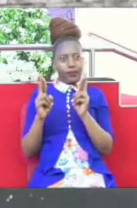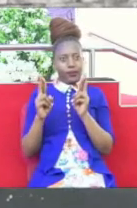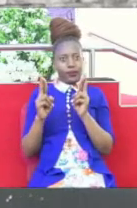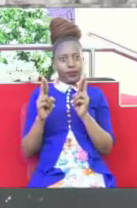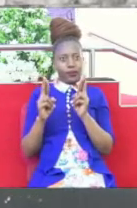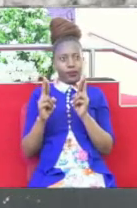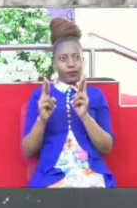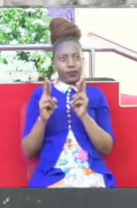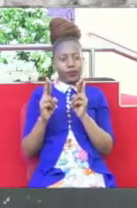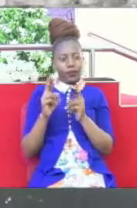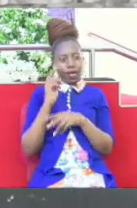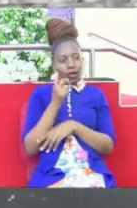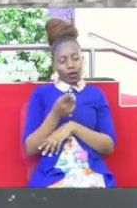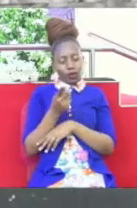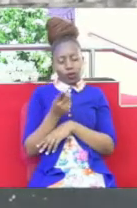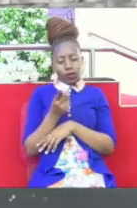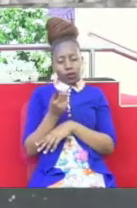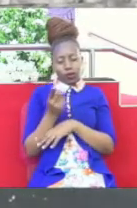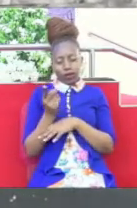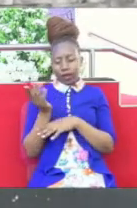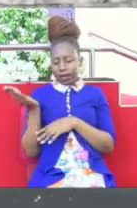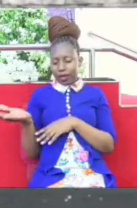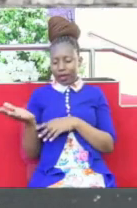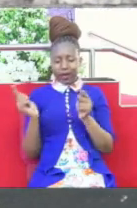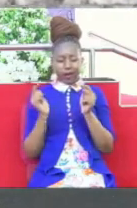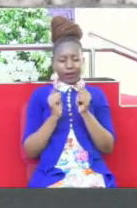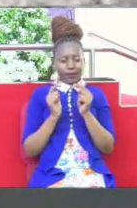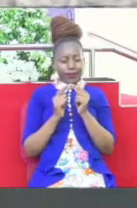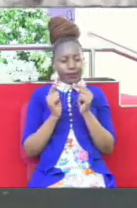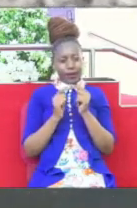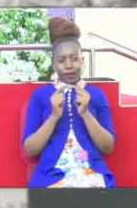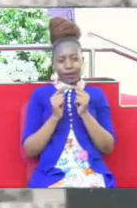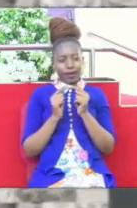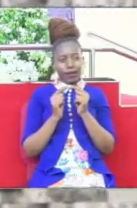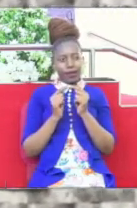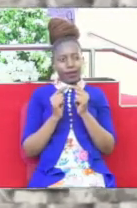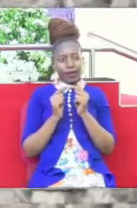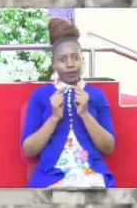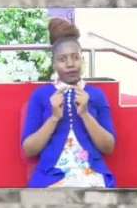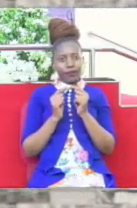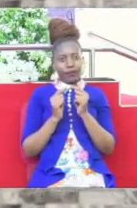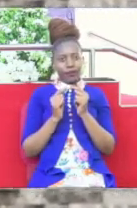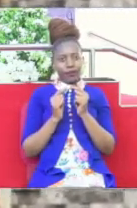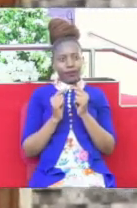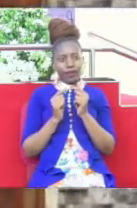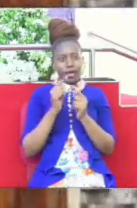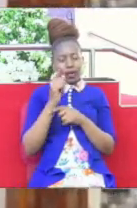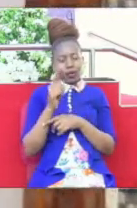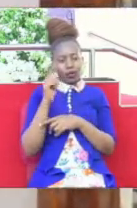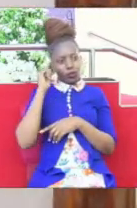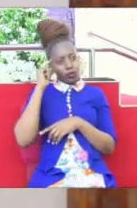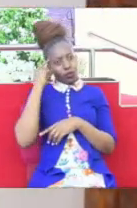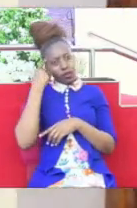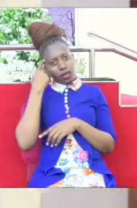out there near Savo. Uko pale katika uchungu. You know that when nighttime comes, there's a good chance that a predator is